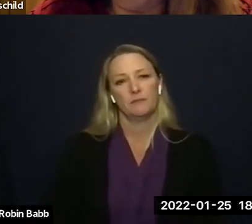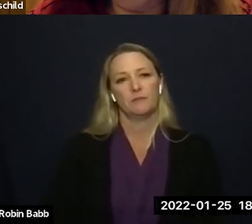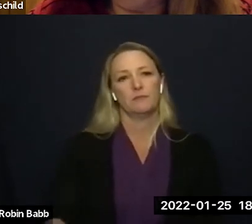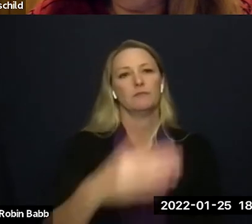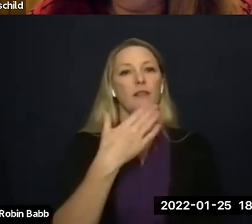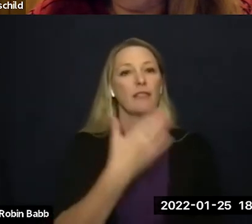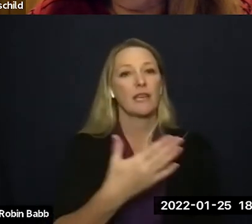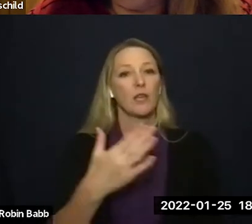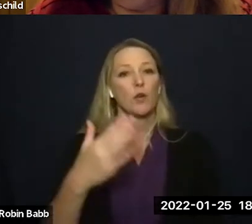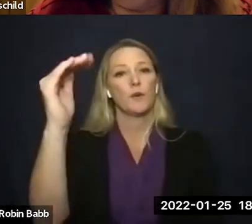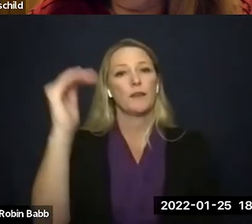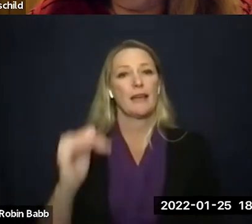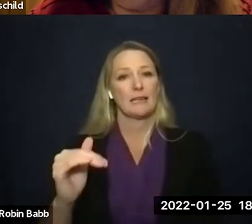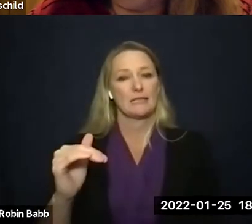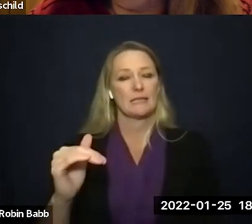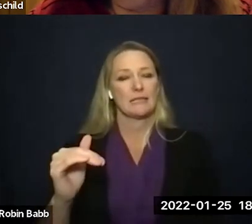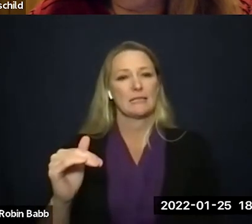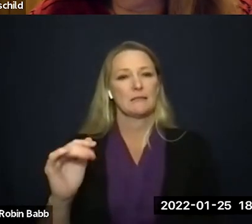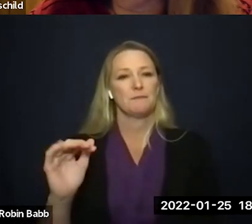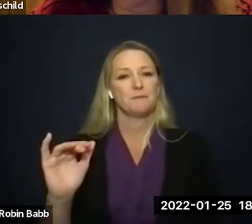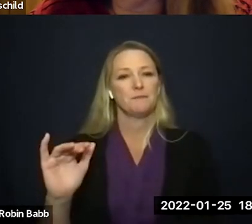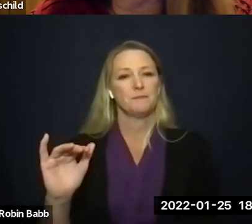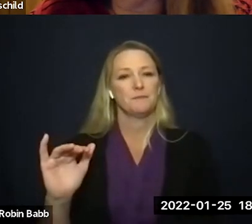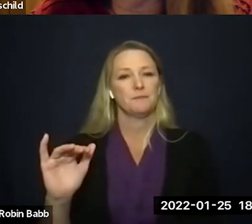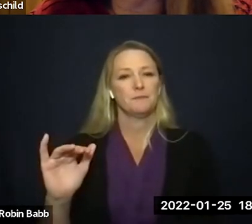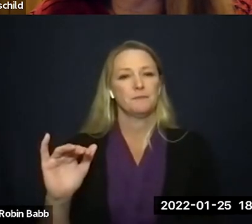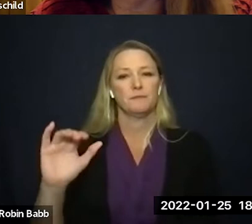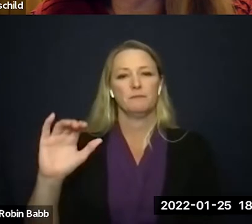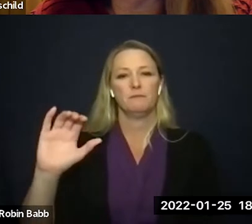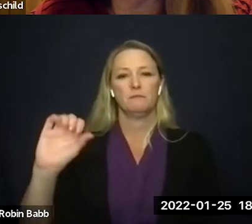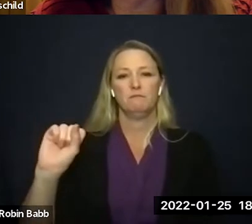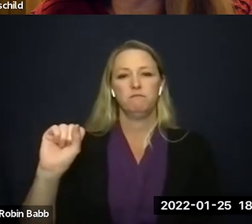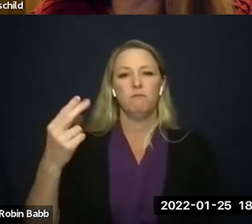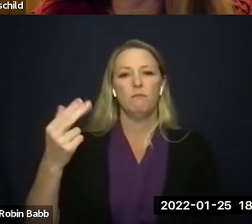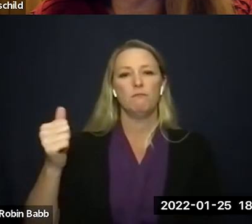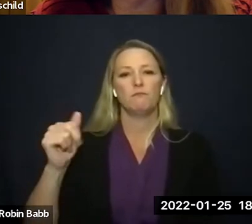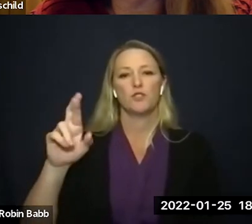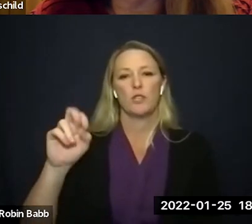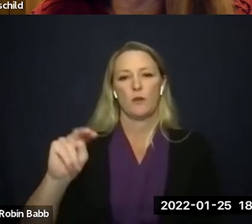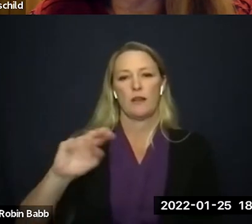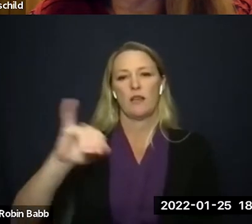thank you next speaker is sharon jakulka